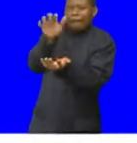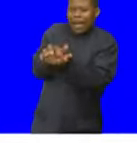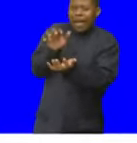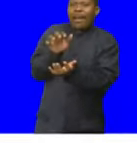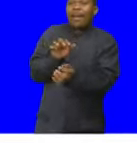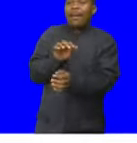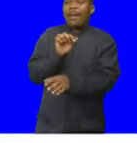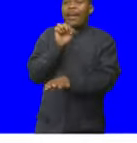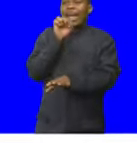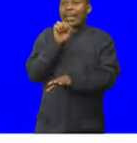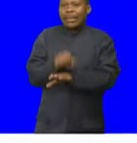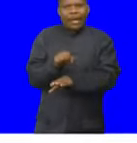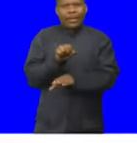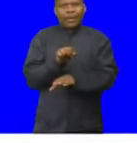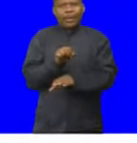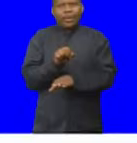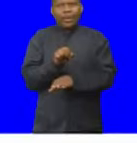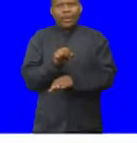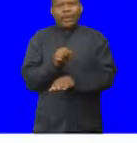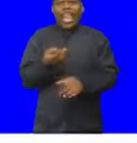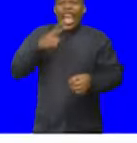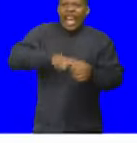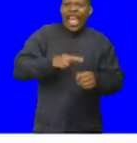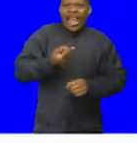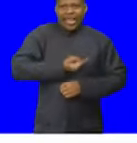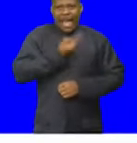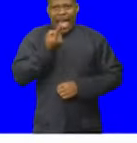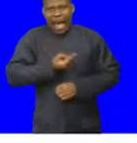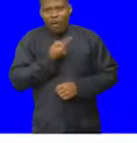ingabe iyadingela ebusuku tifuyo tamadikaphephi.